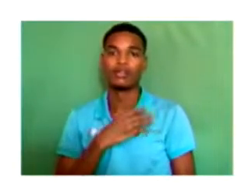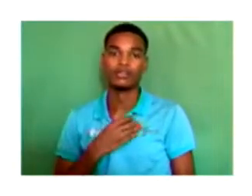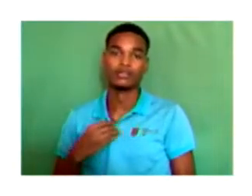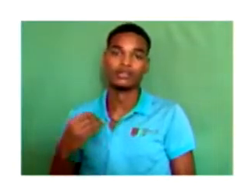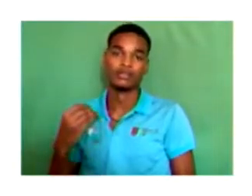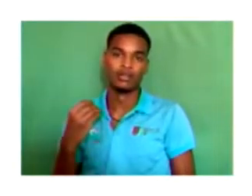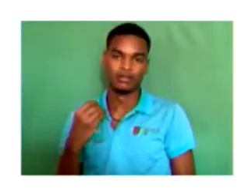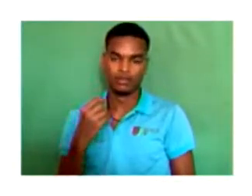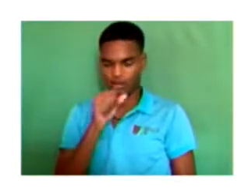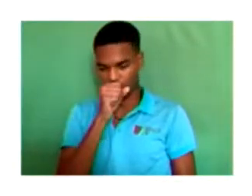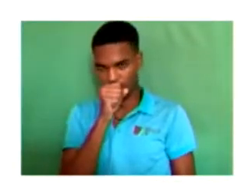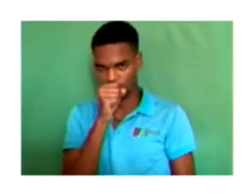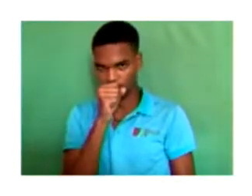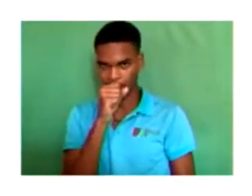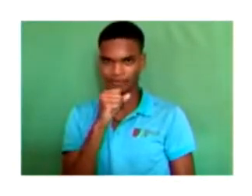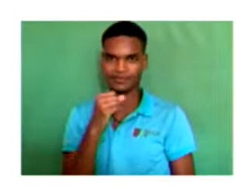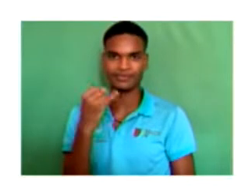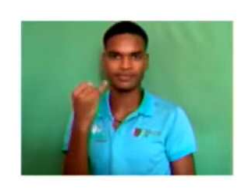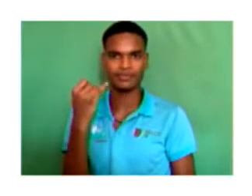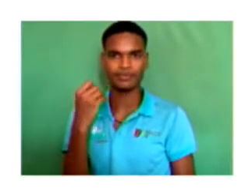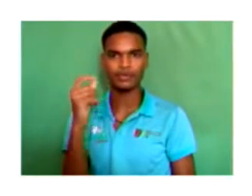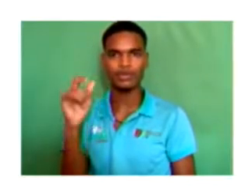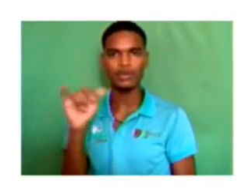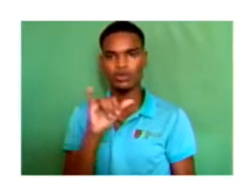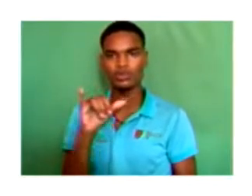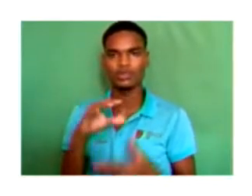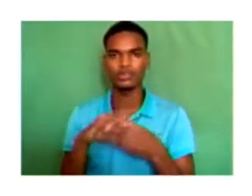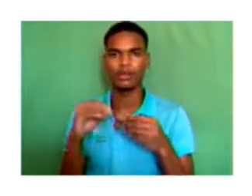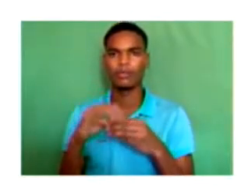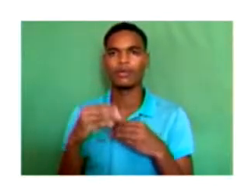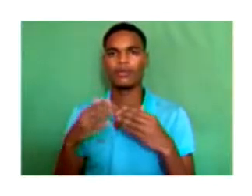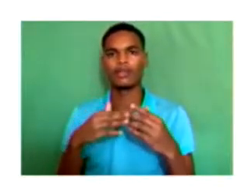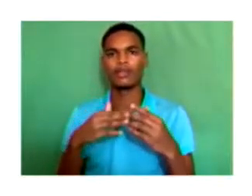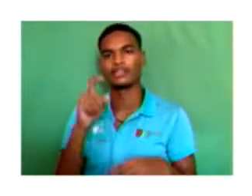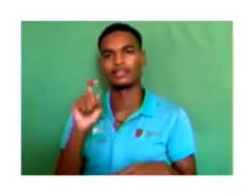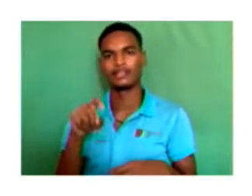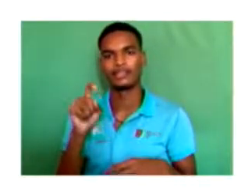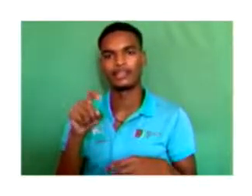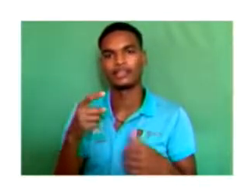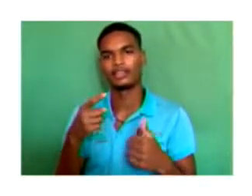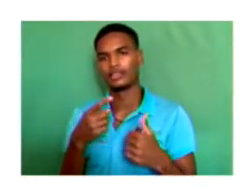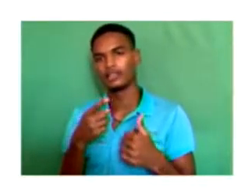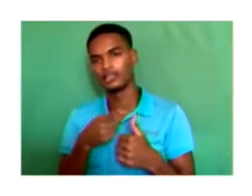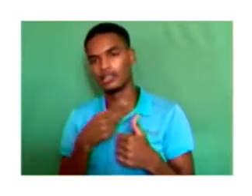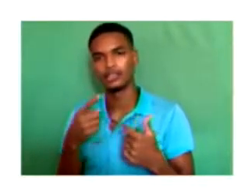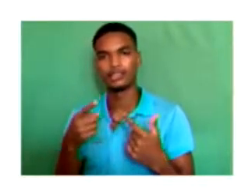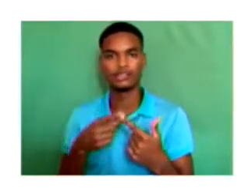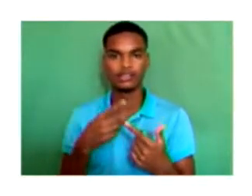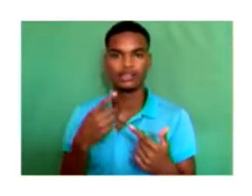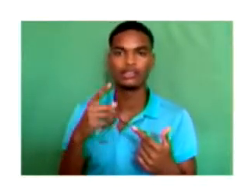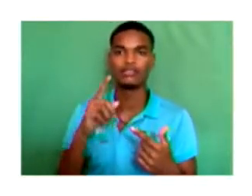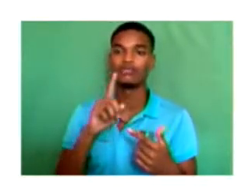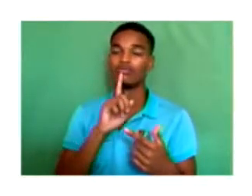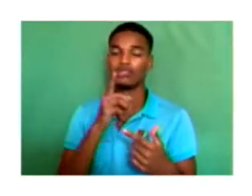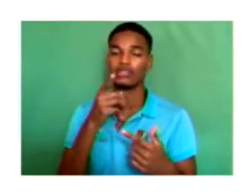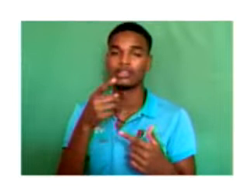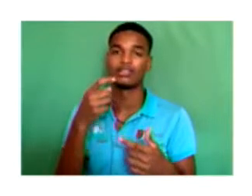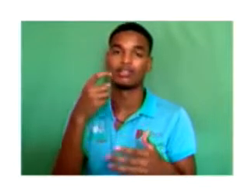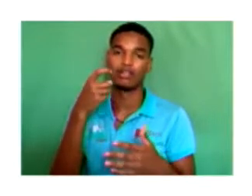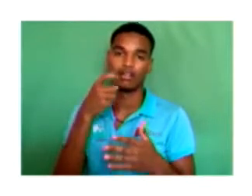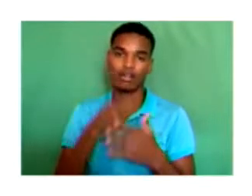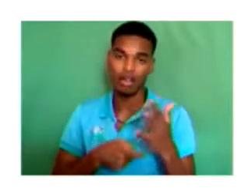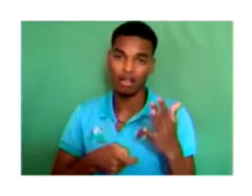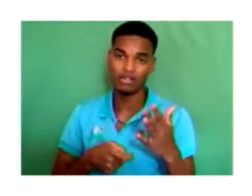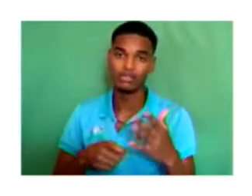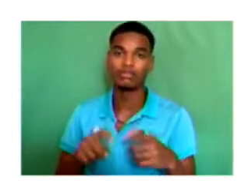talked about whether it needs a return path. Should it have a Ethernet port or LTE port? That adds cost, but it has benefits in the long run, and that